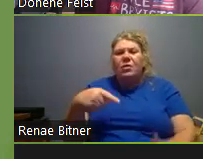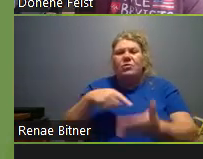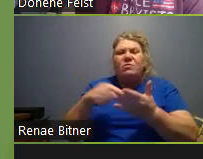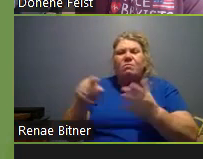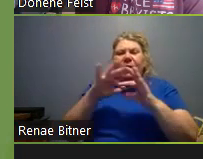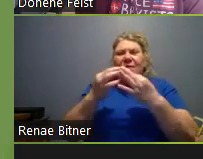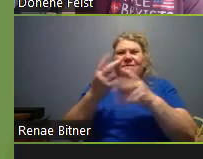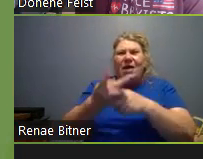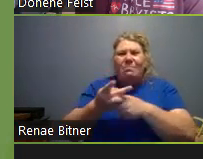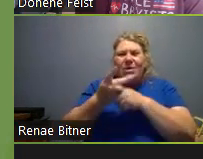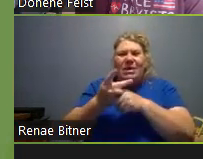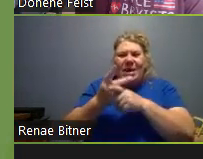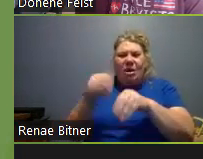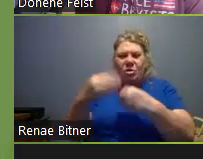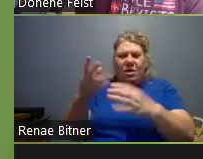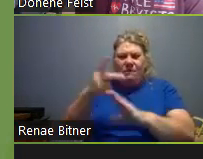pilot project that is out,